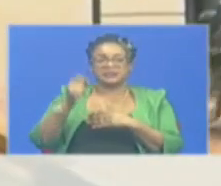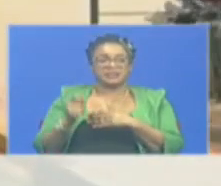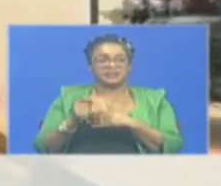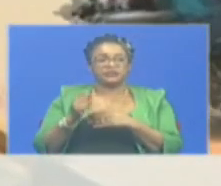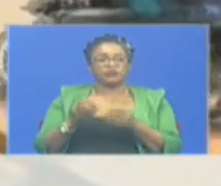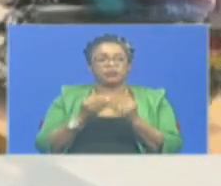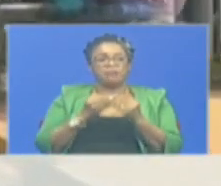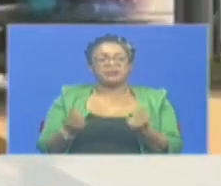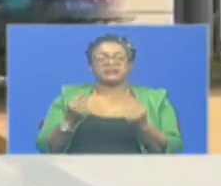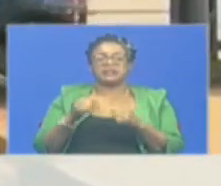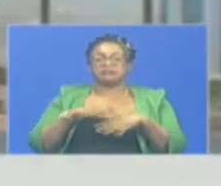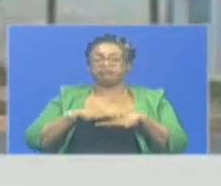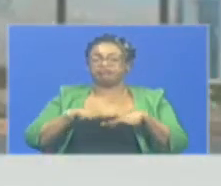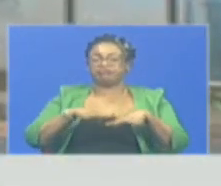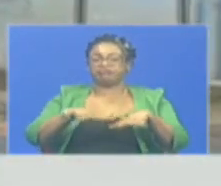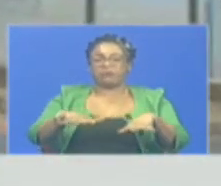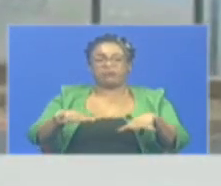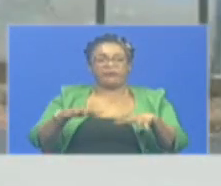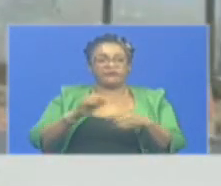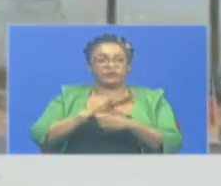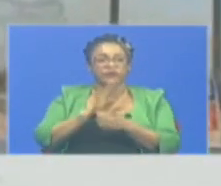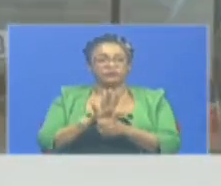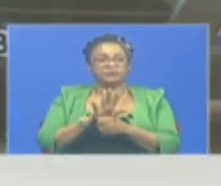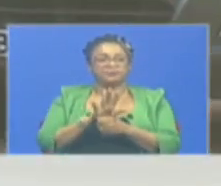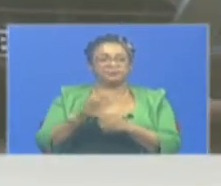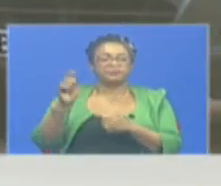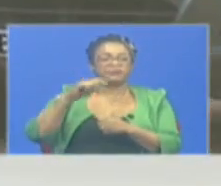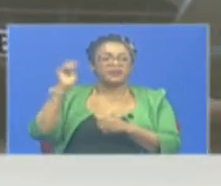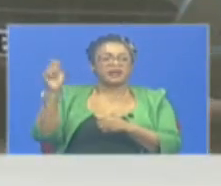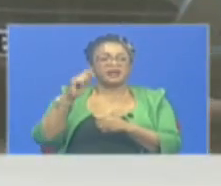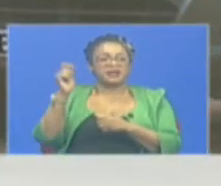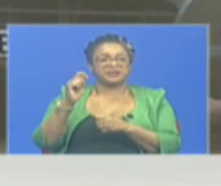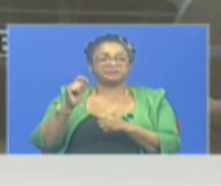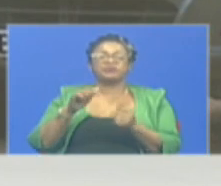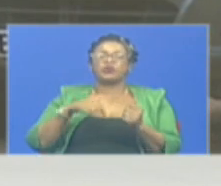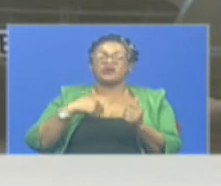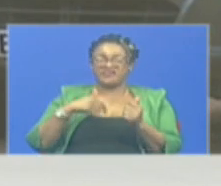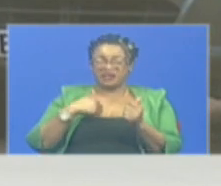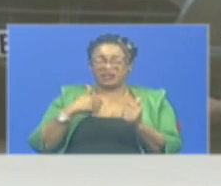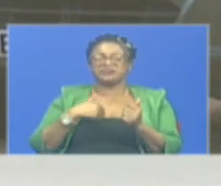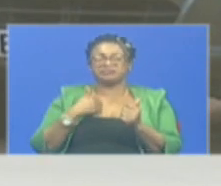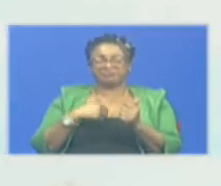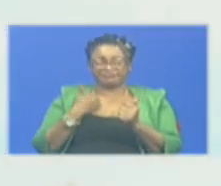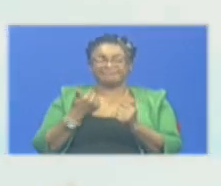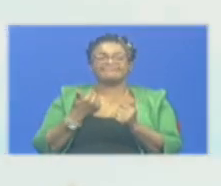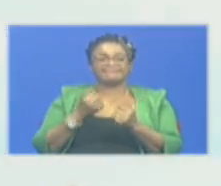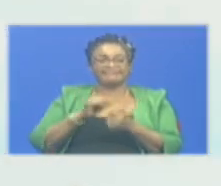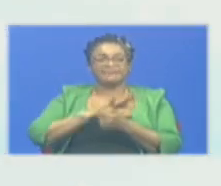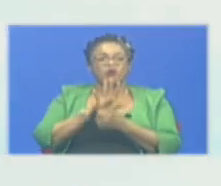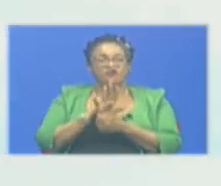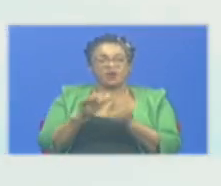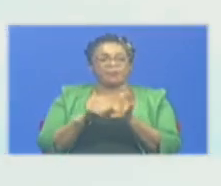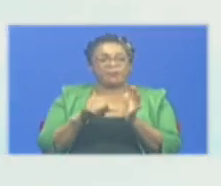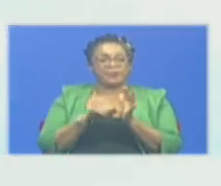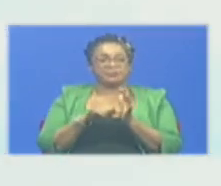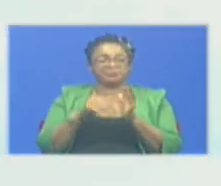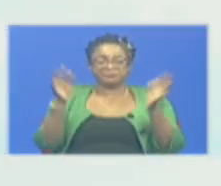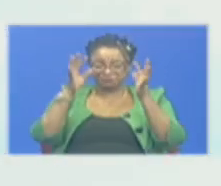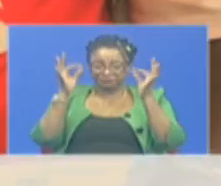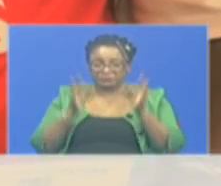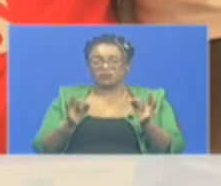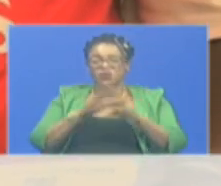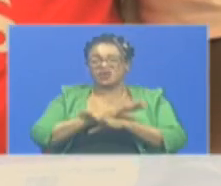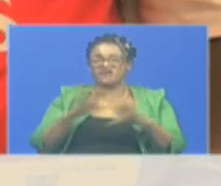mitigate the spread of the coronavirus, Kenya was already feeling the COVID-19 heat. The decision to deny entry to